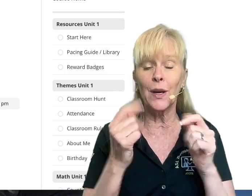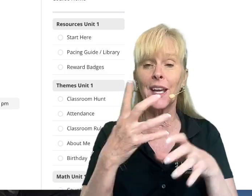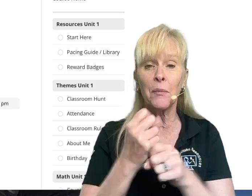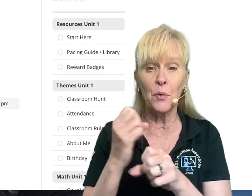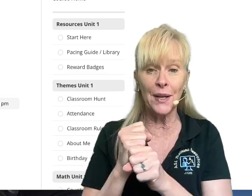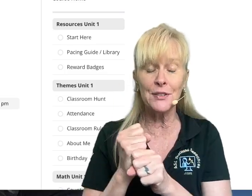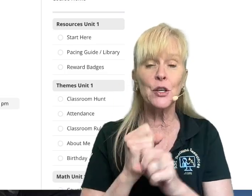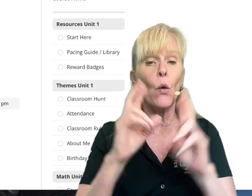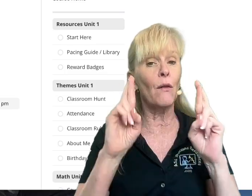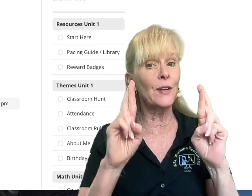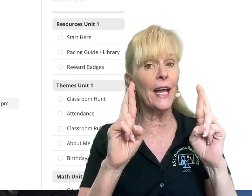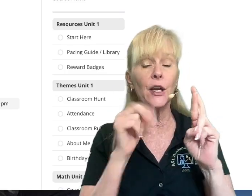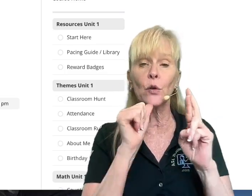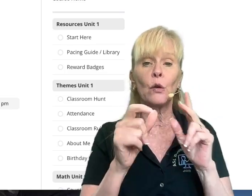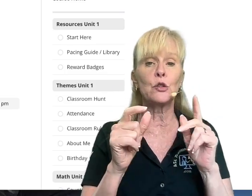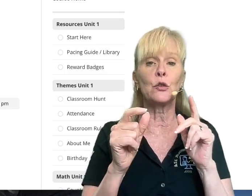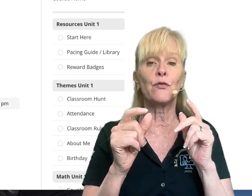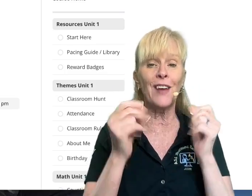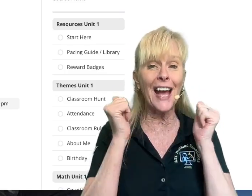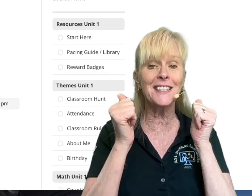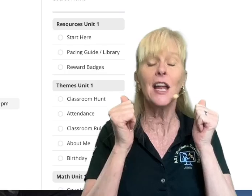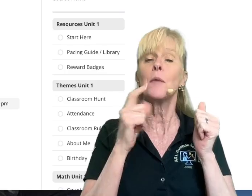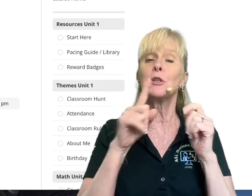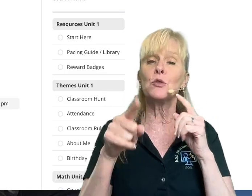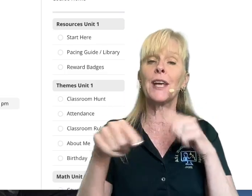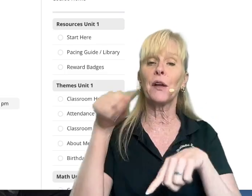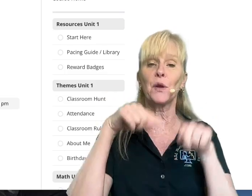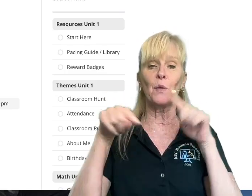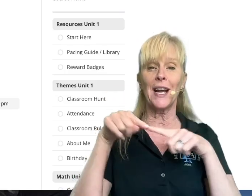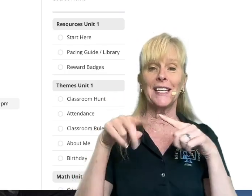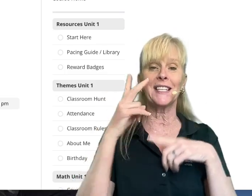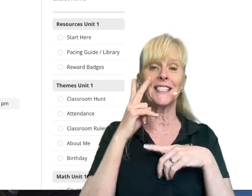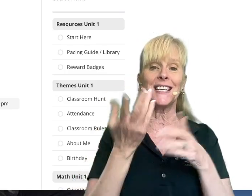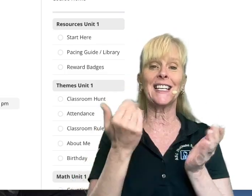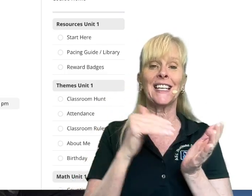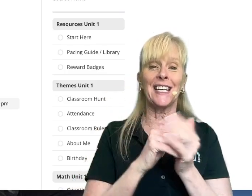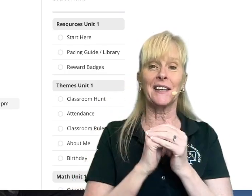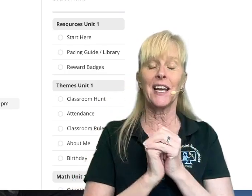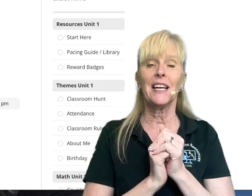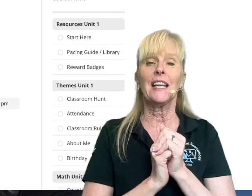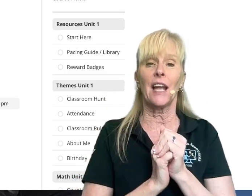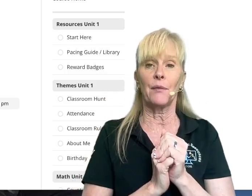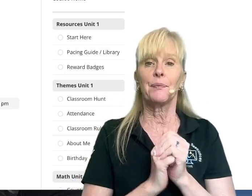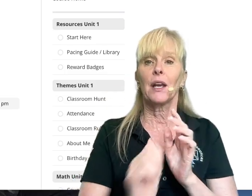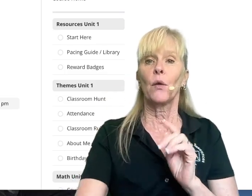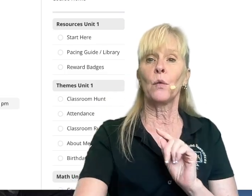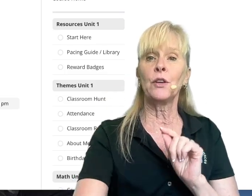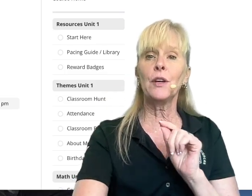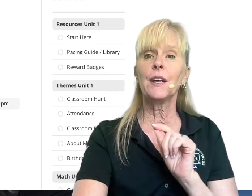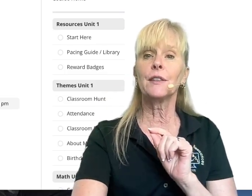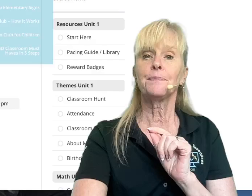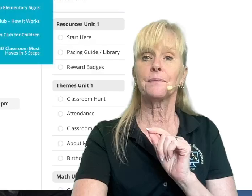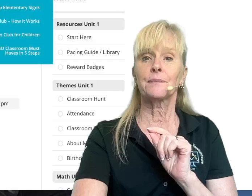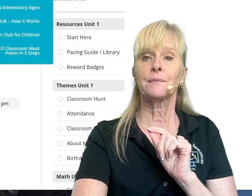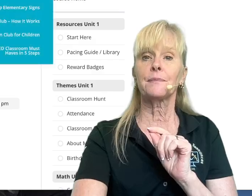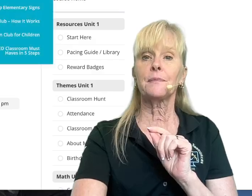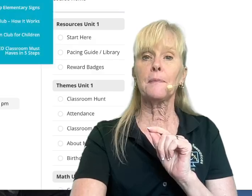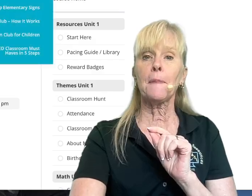really quick and brief, so hopefully I don't go too fast, but you can rewind it and see it again. Now, when you're